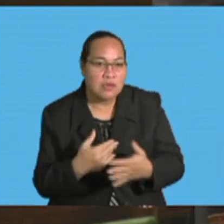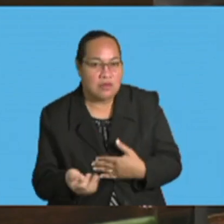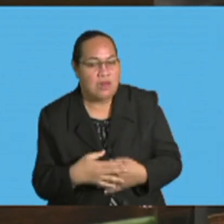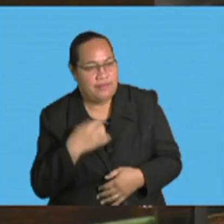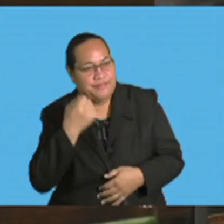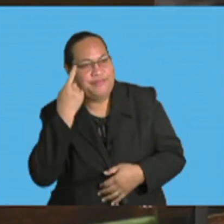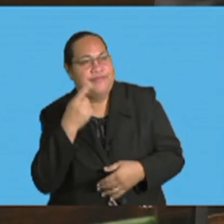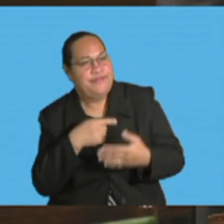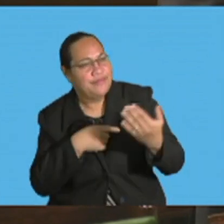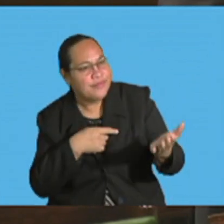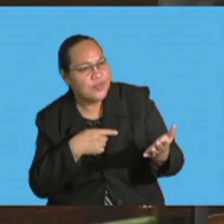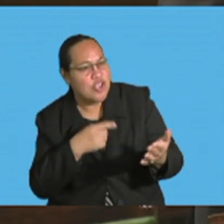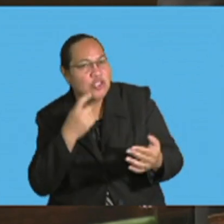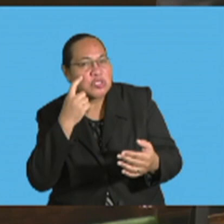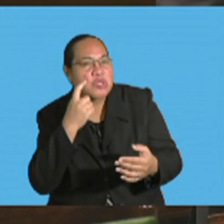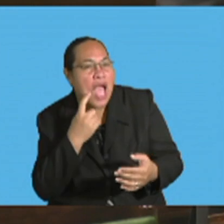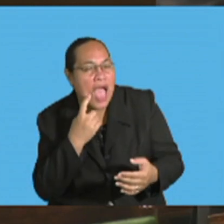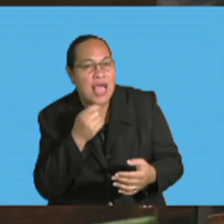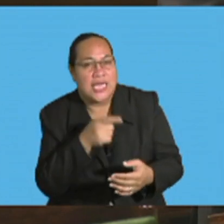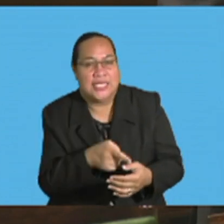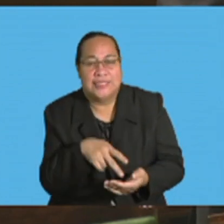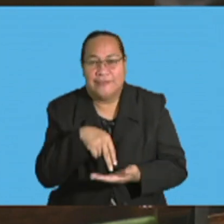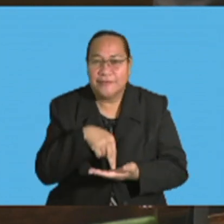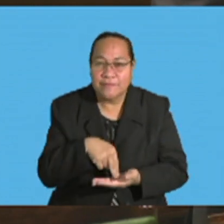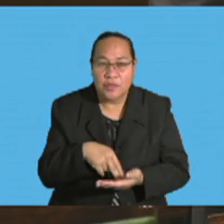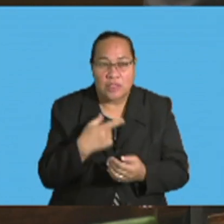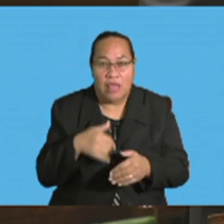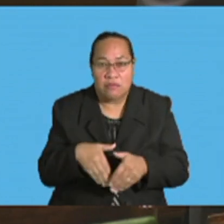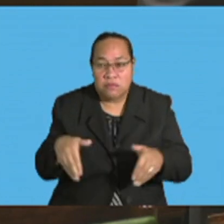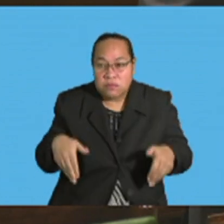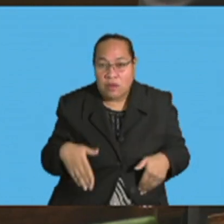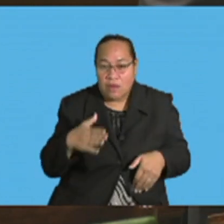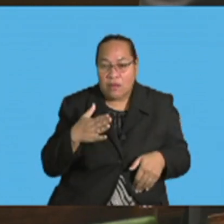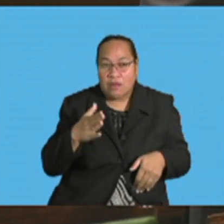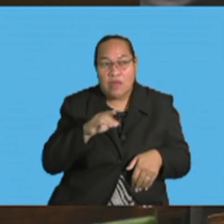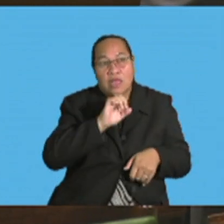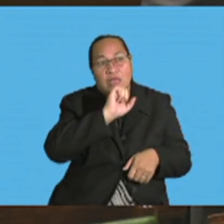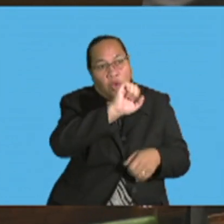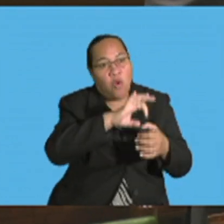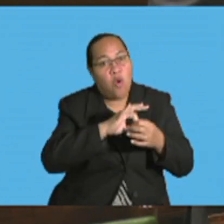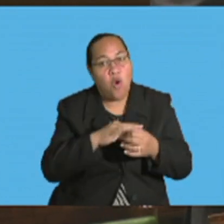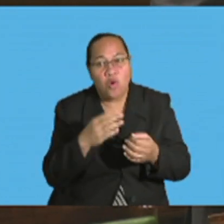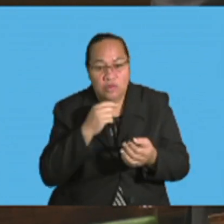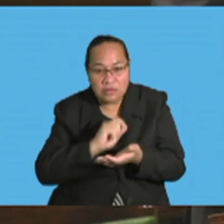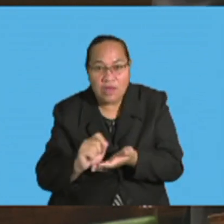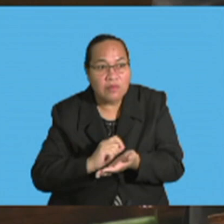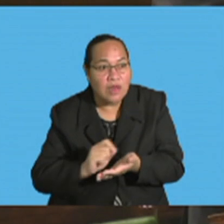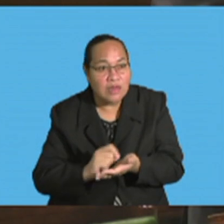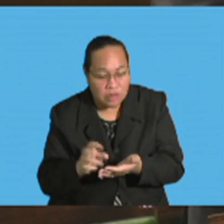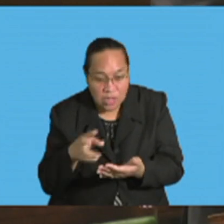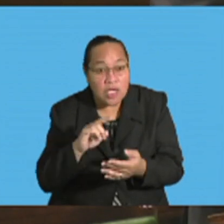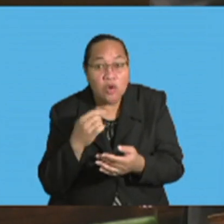since tried to superficially distance himself from his statement, but anyone who has